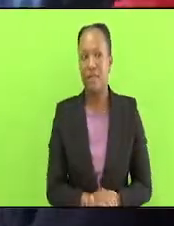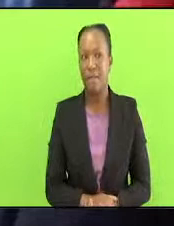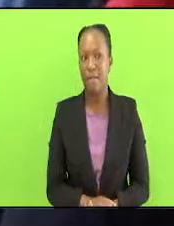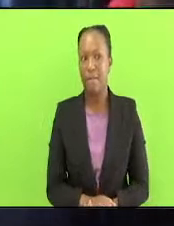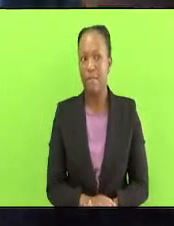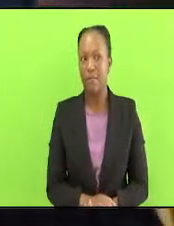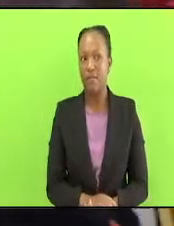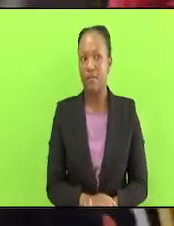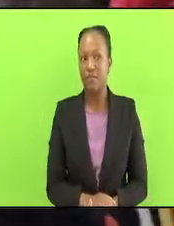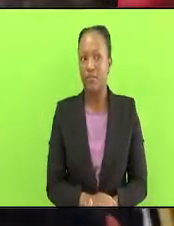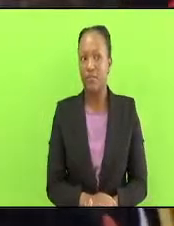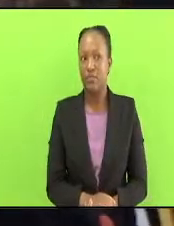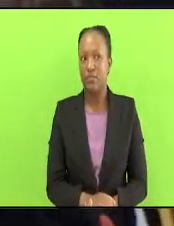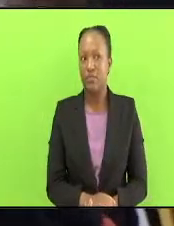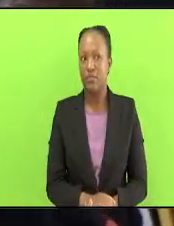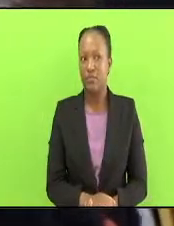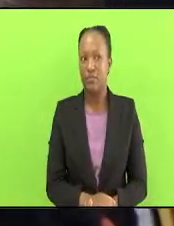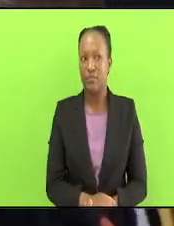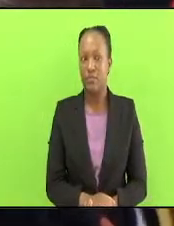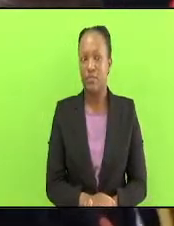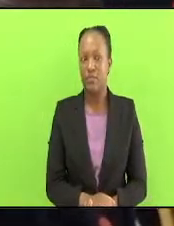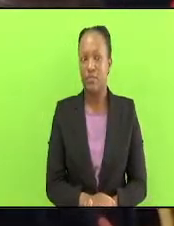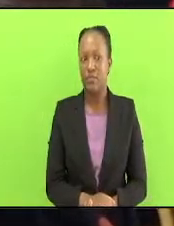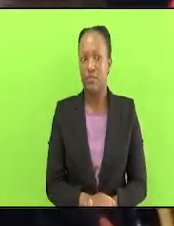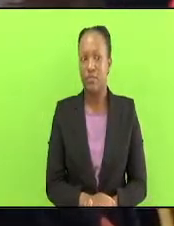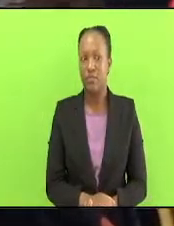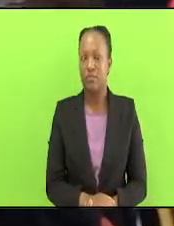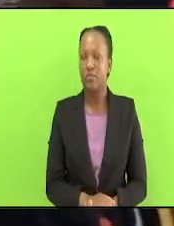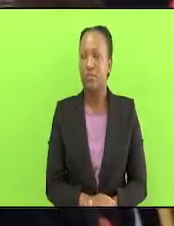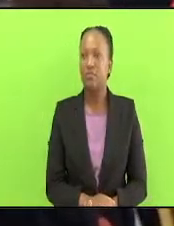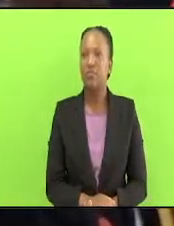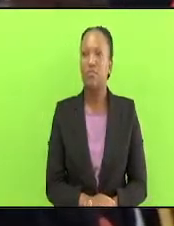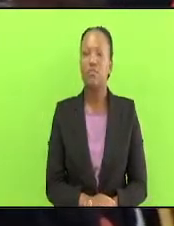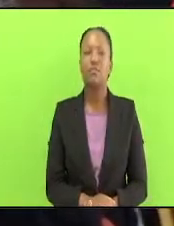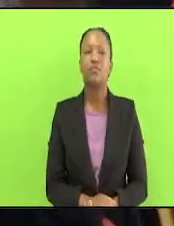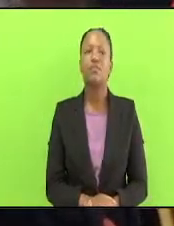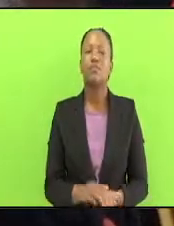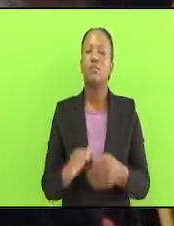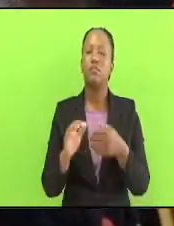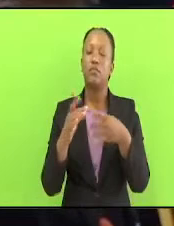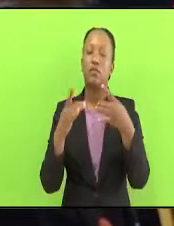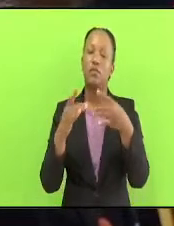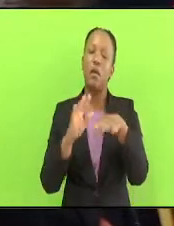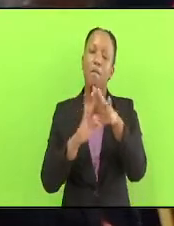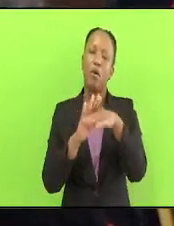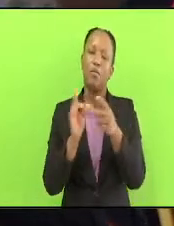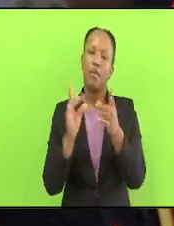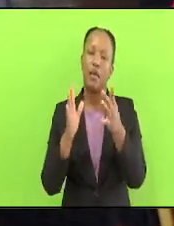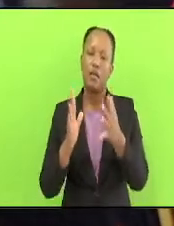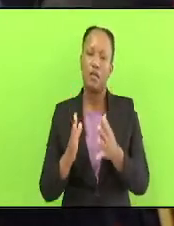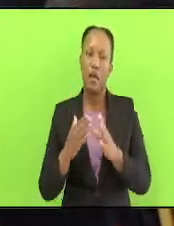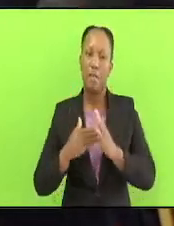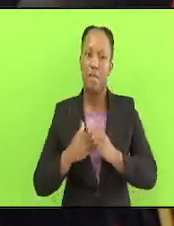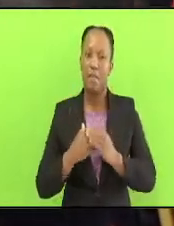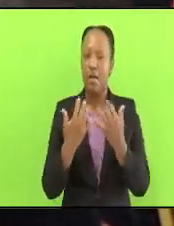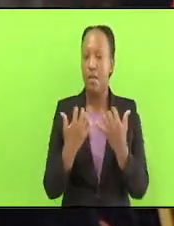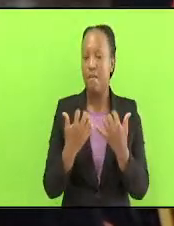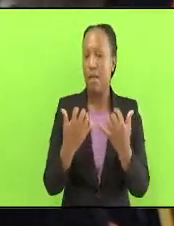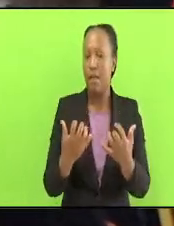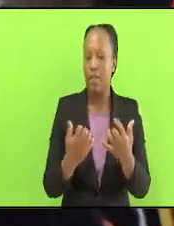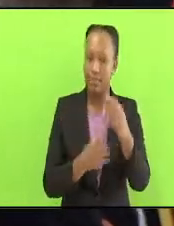motshwara marapo maloko a parlamente dumelang Program director, members of parliament,